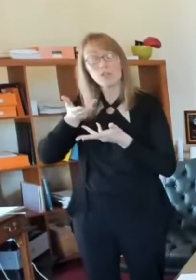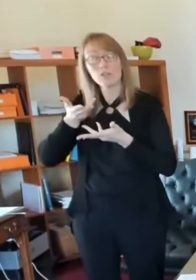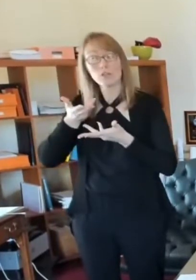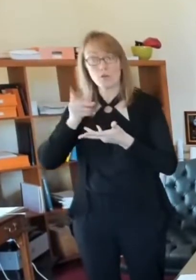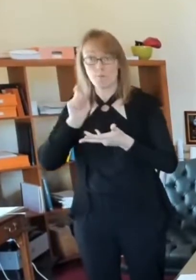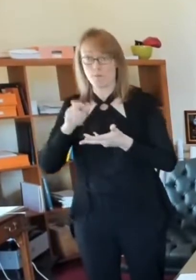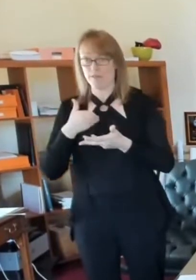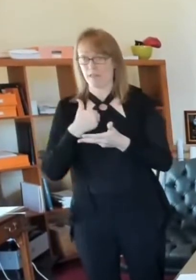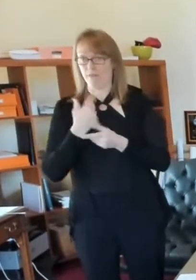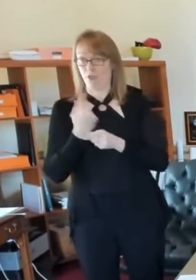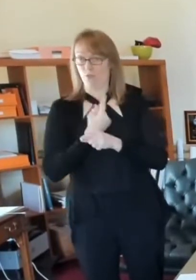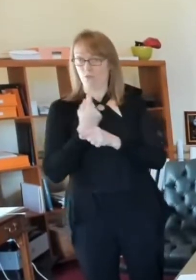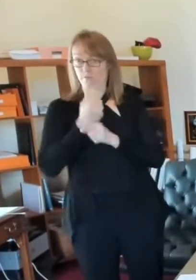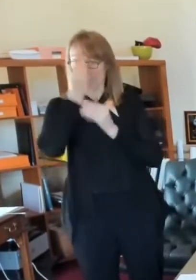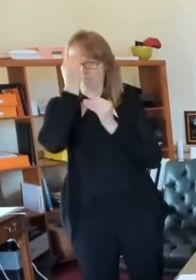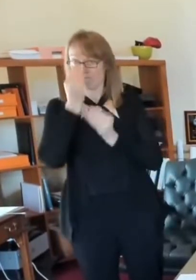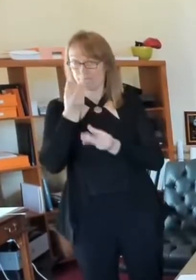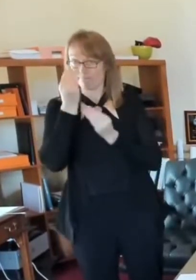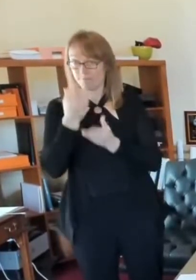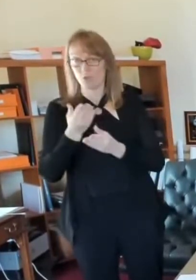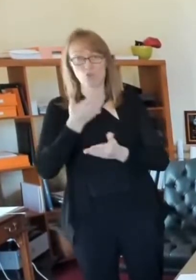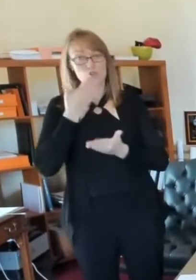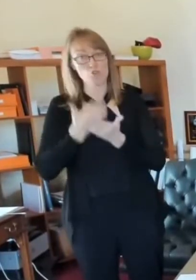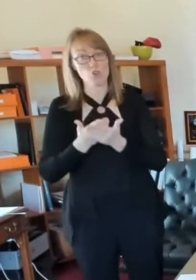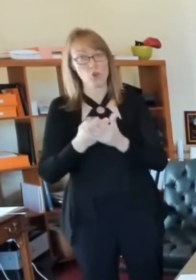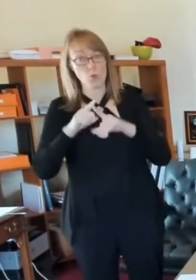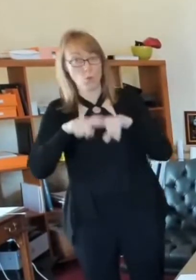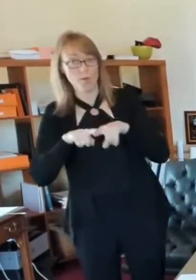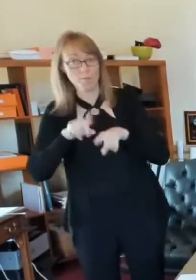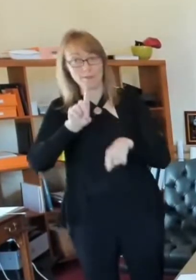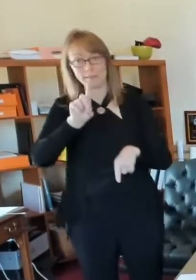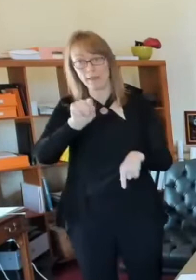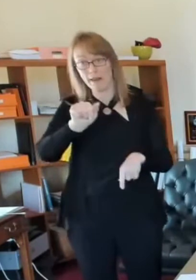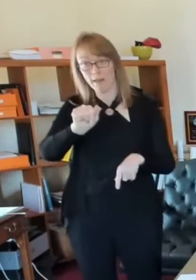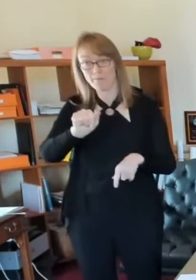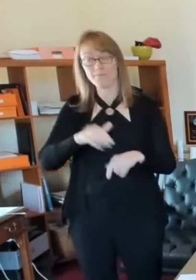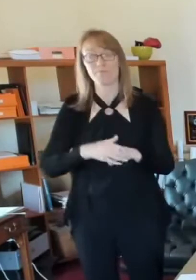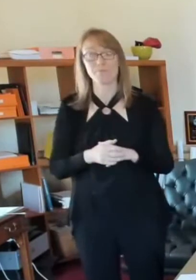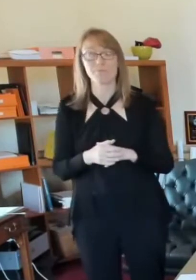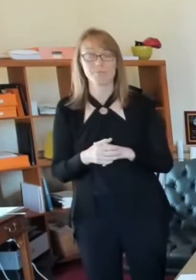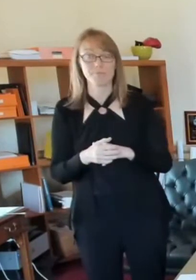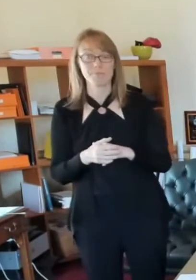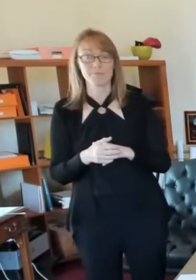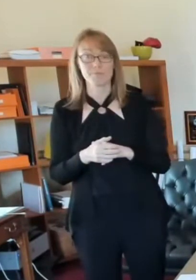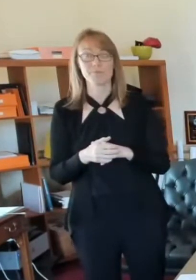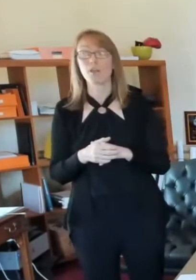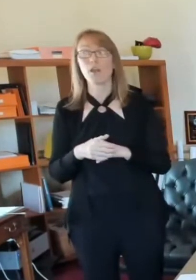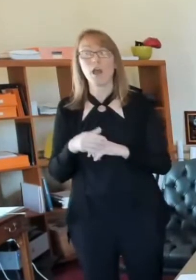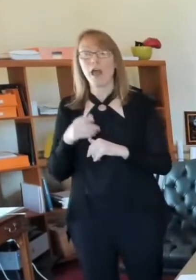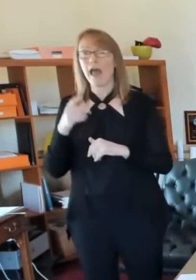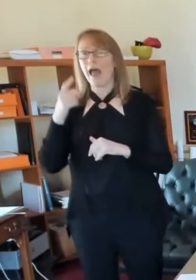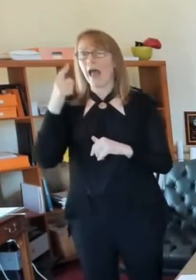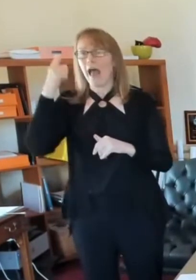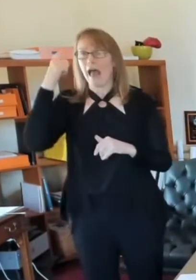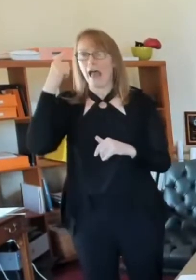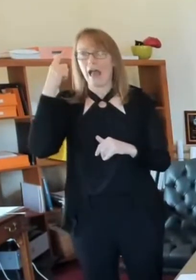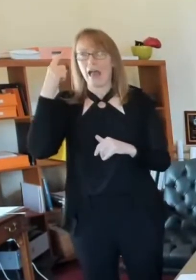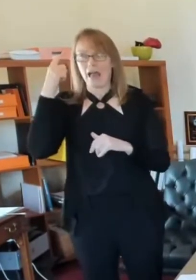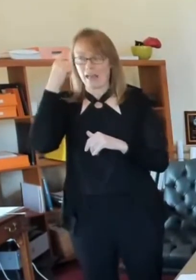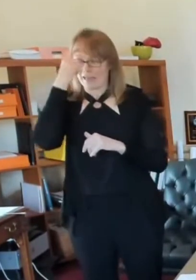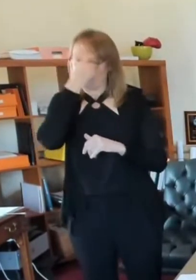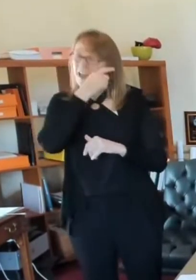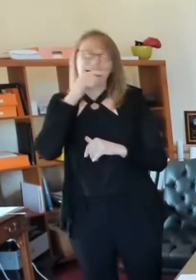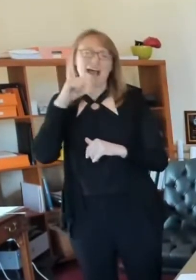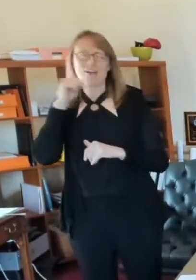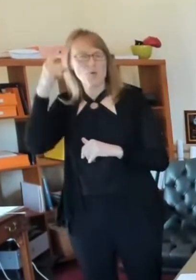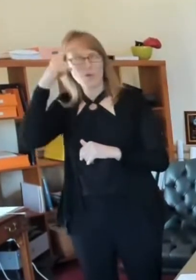of, and I don't think the state has published a correction yet. They just said, oops,